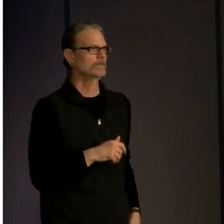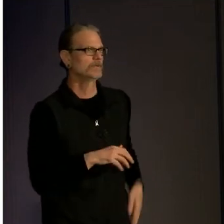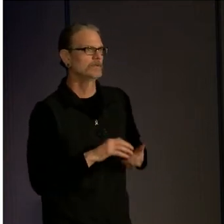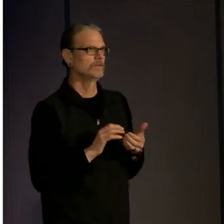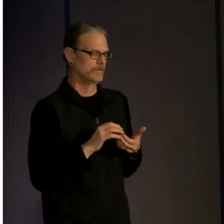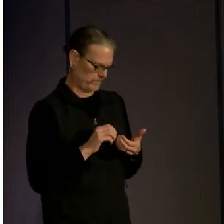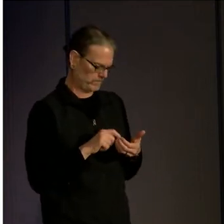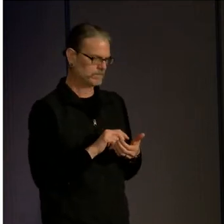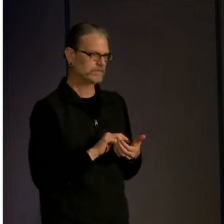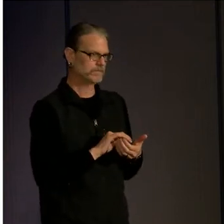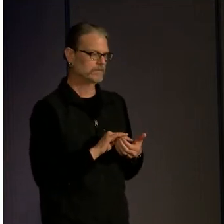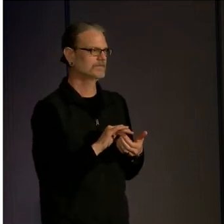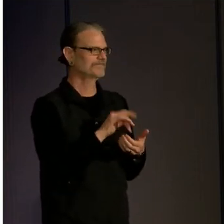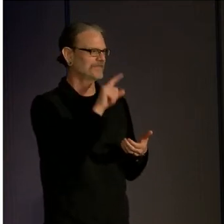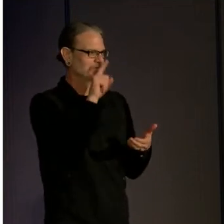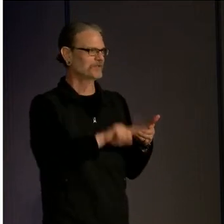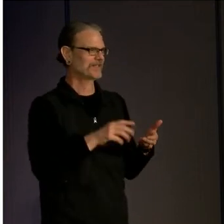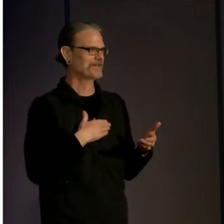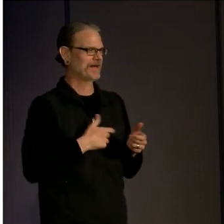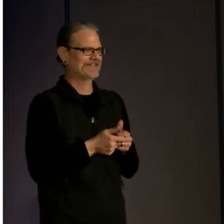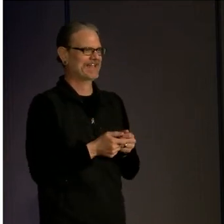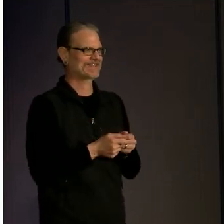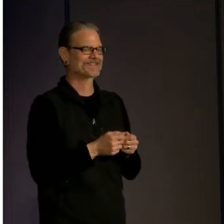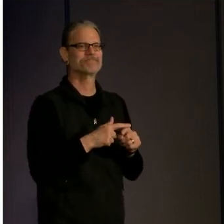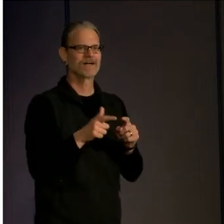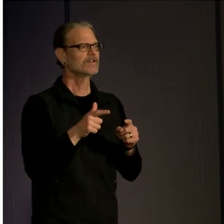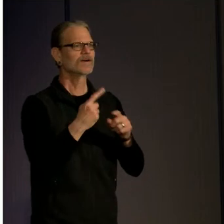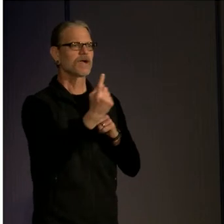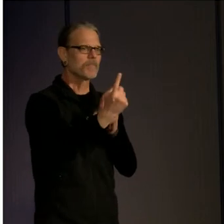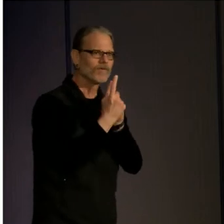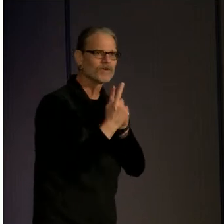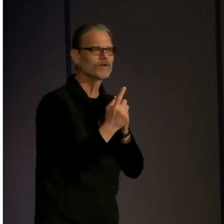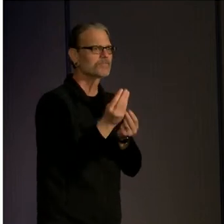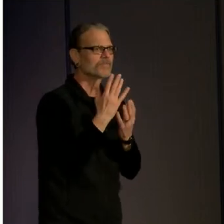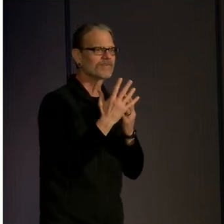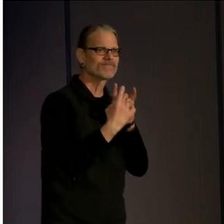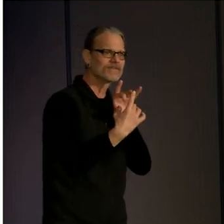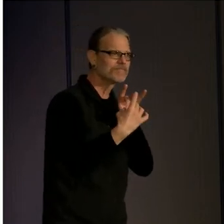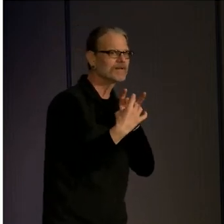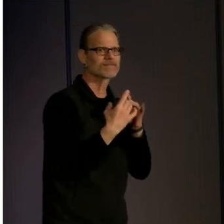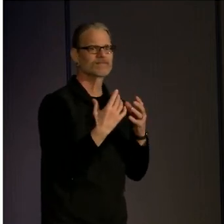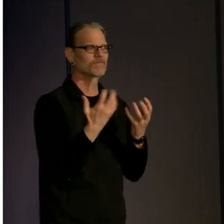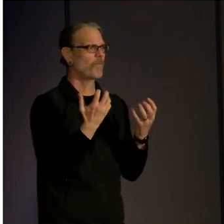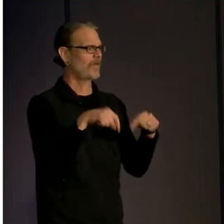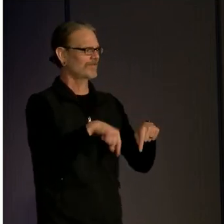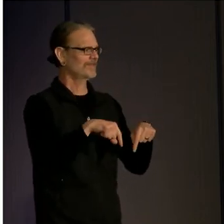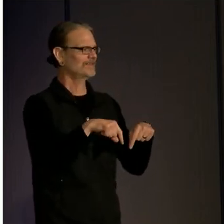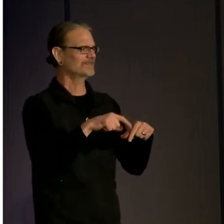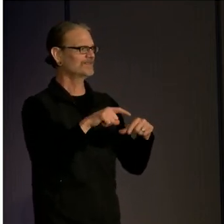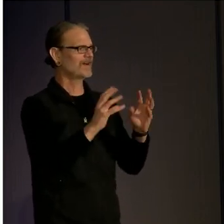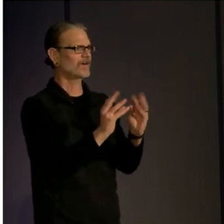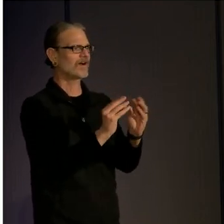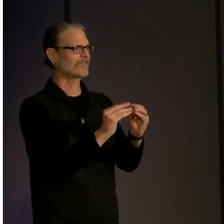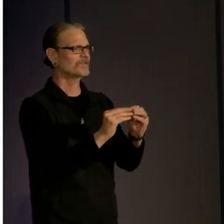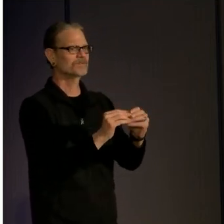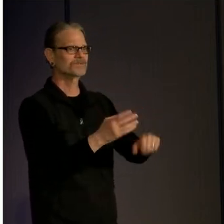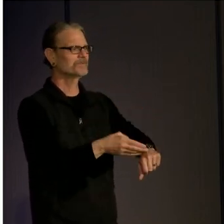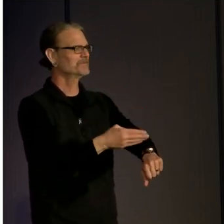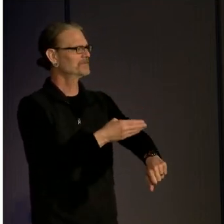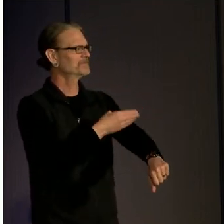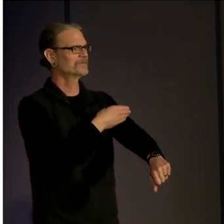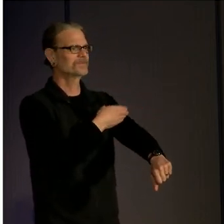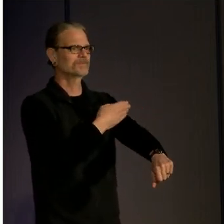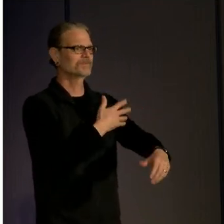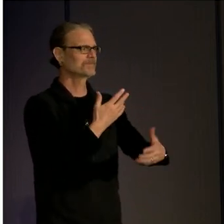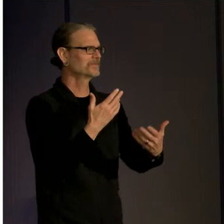come over, say hello, provide us feedback. We want to continue to build this conference and make it something that you'll want to keep